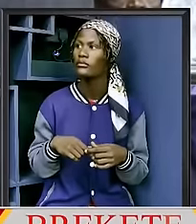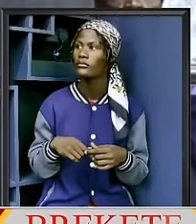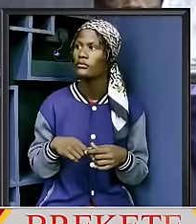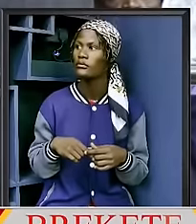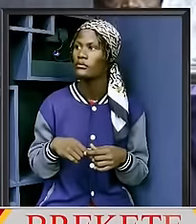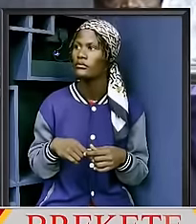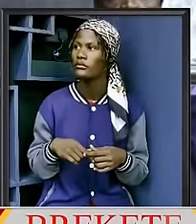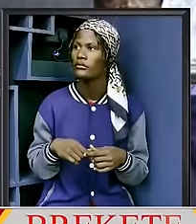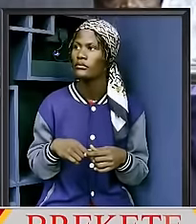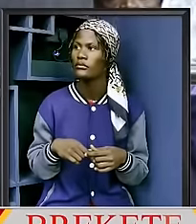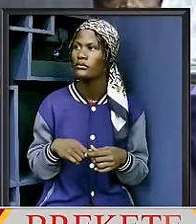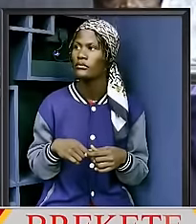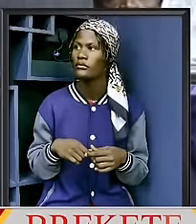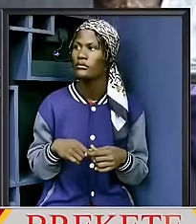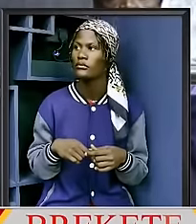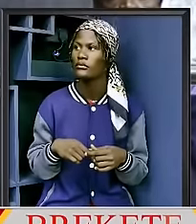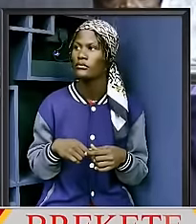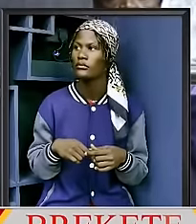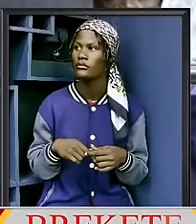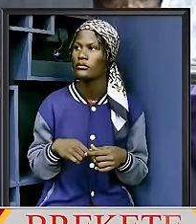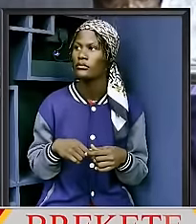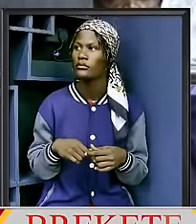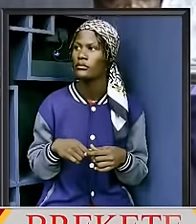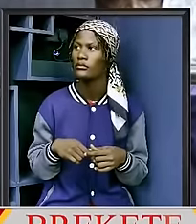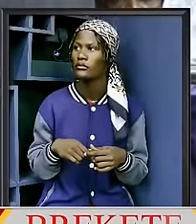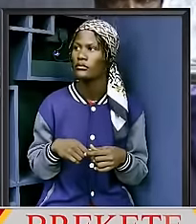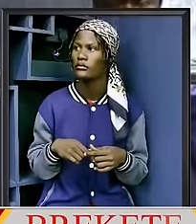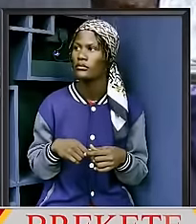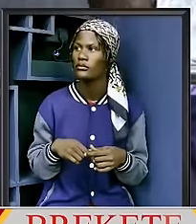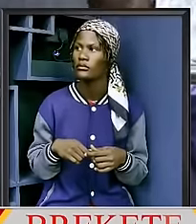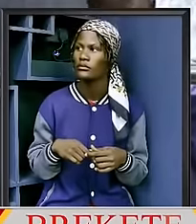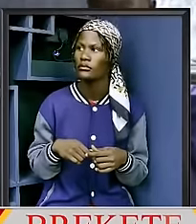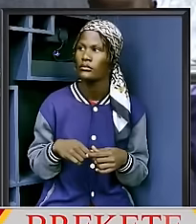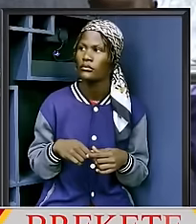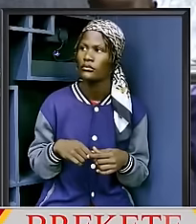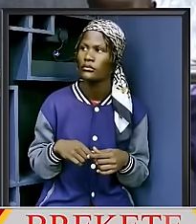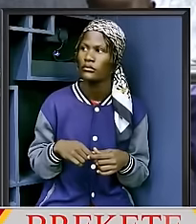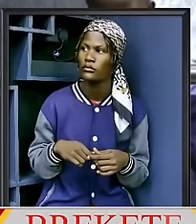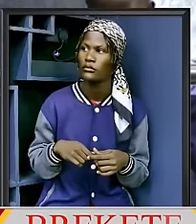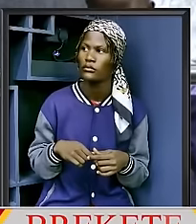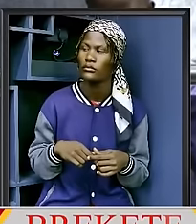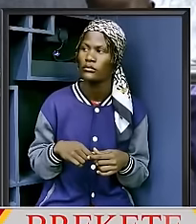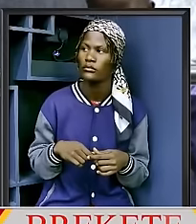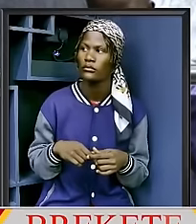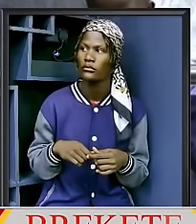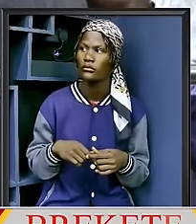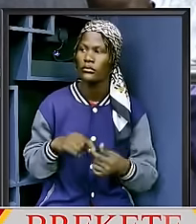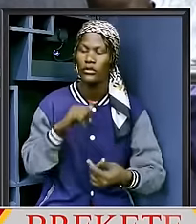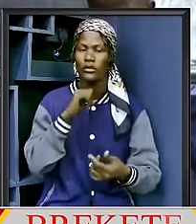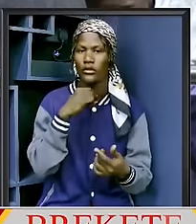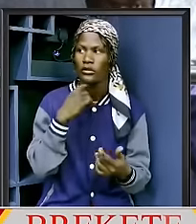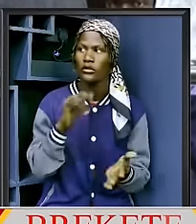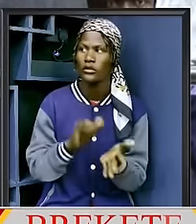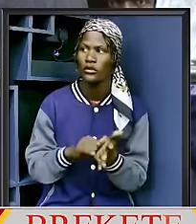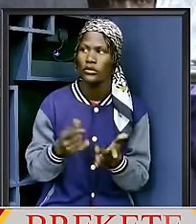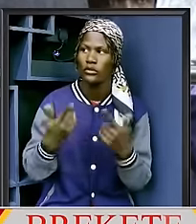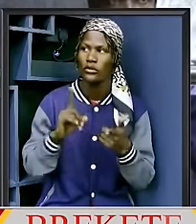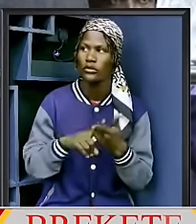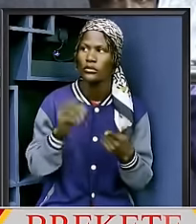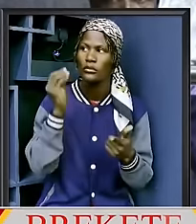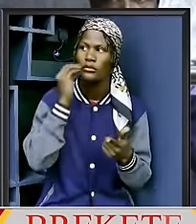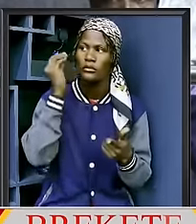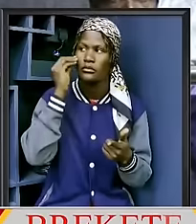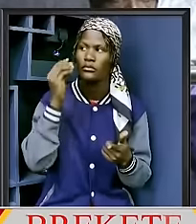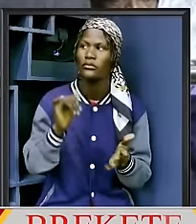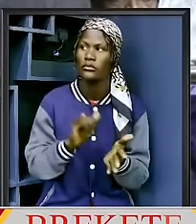they will bail me. So they came to my house. They said they want to come and search because the manager have already told them that